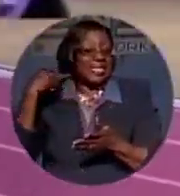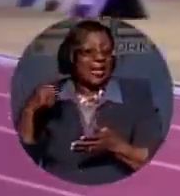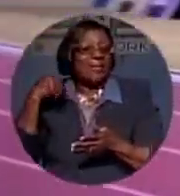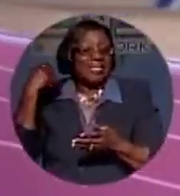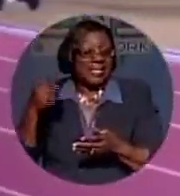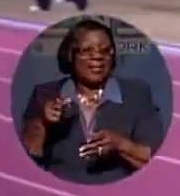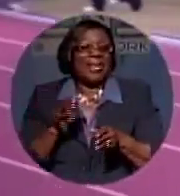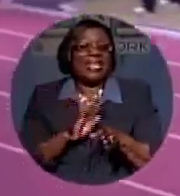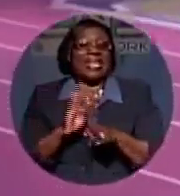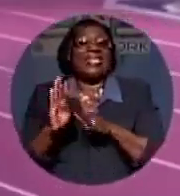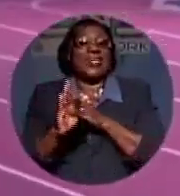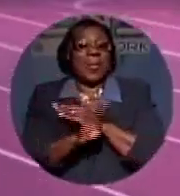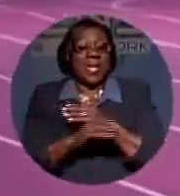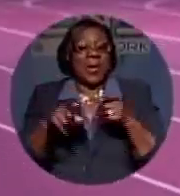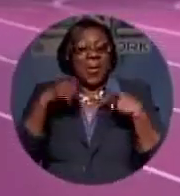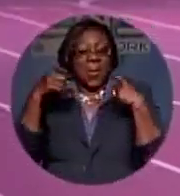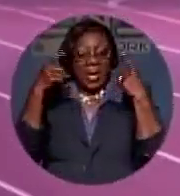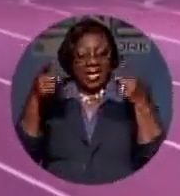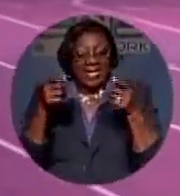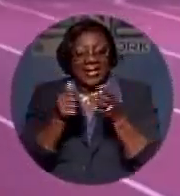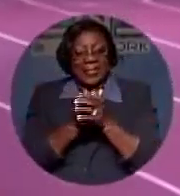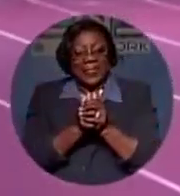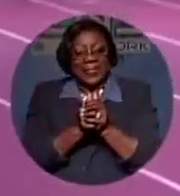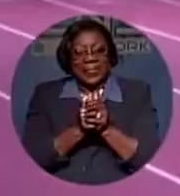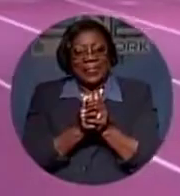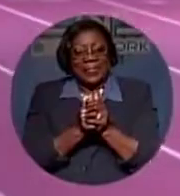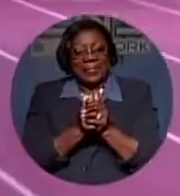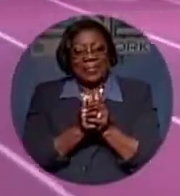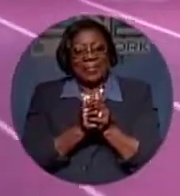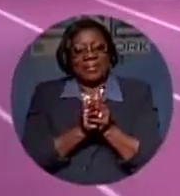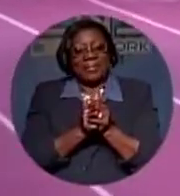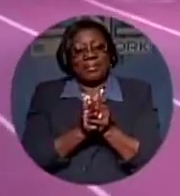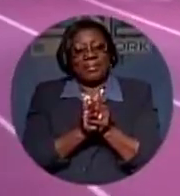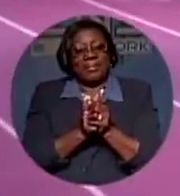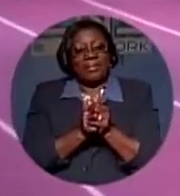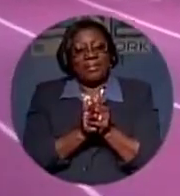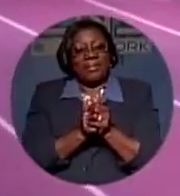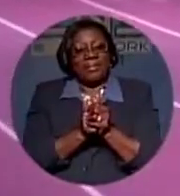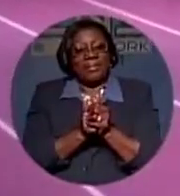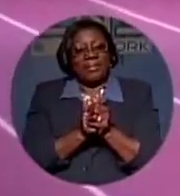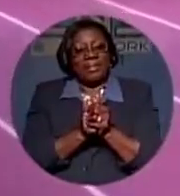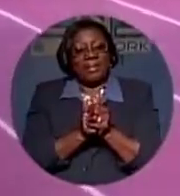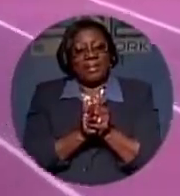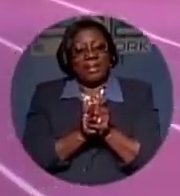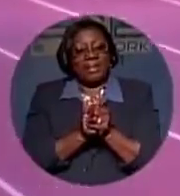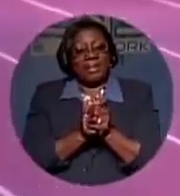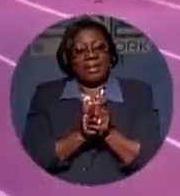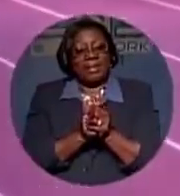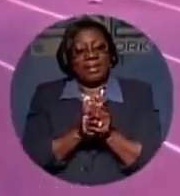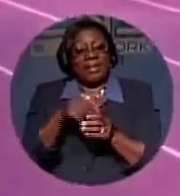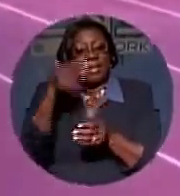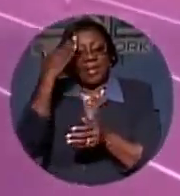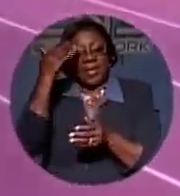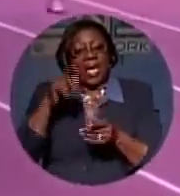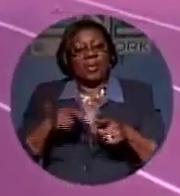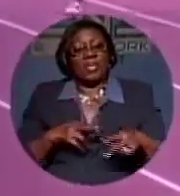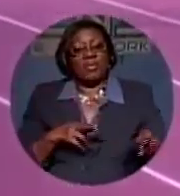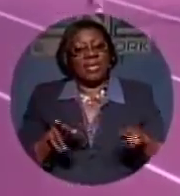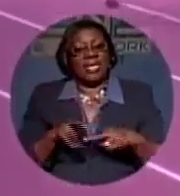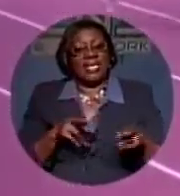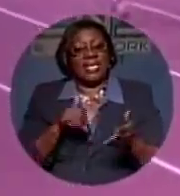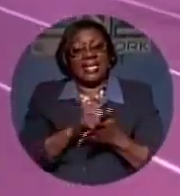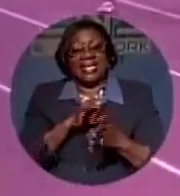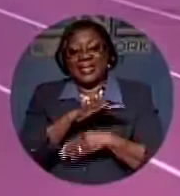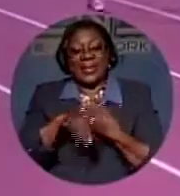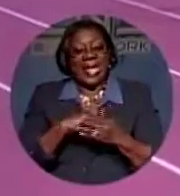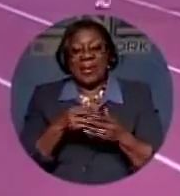that's it. What happened on the exchange between the third and the fourth exchange? I don't know. I know I was ready. That's all.